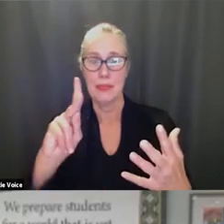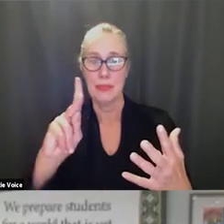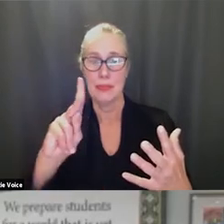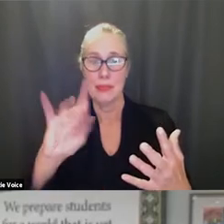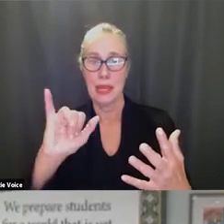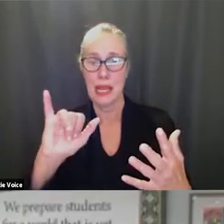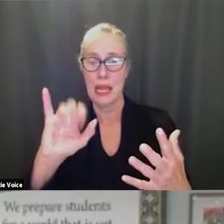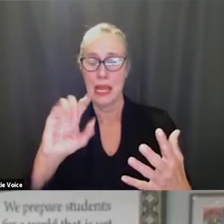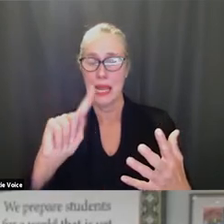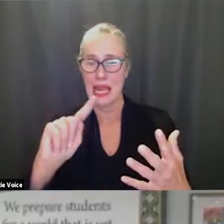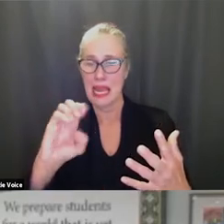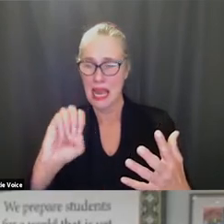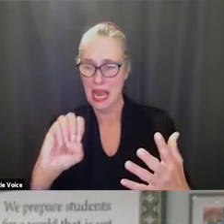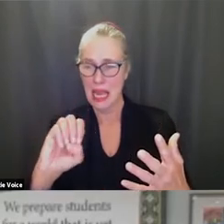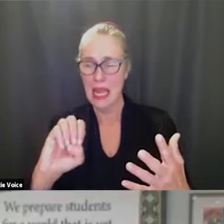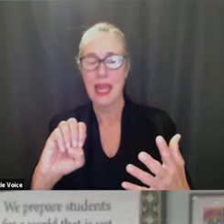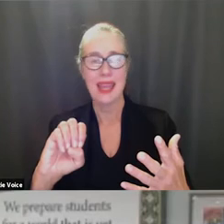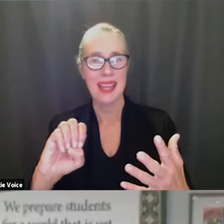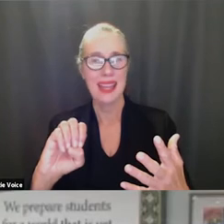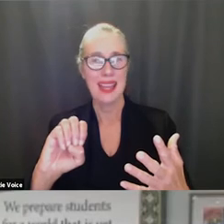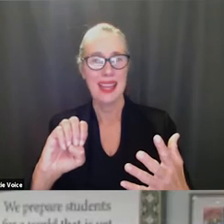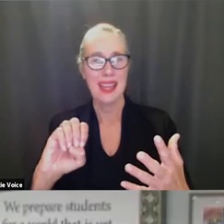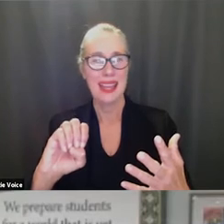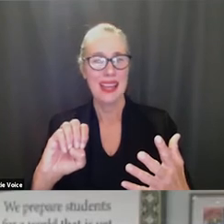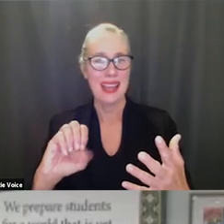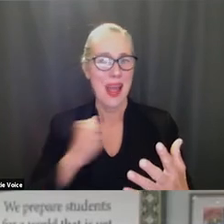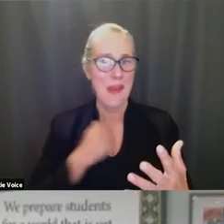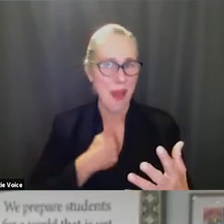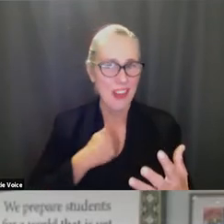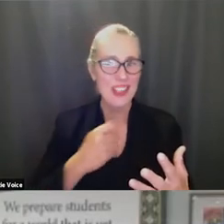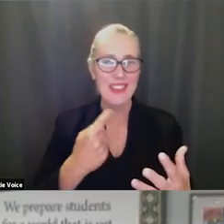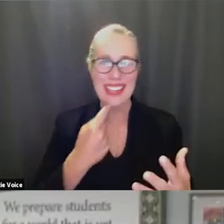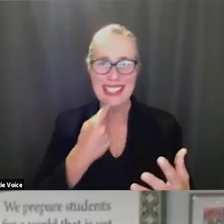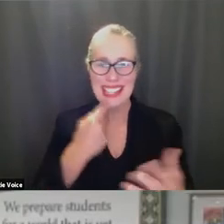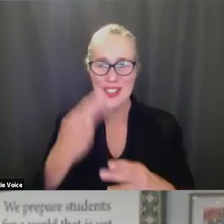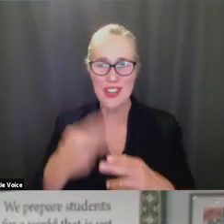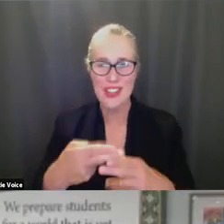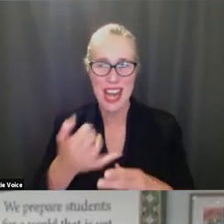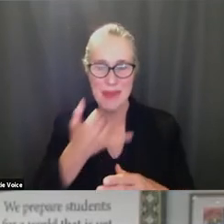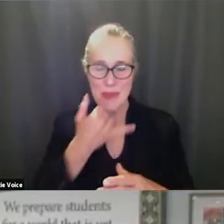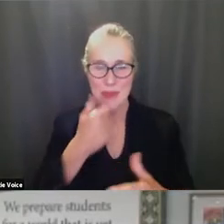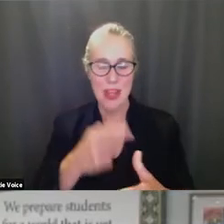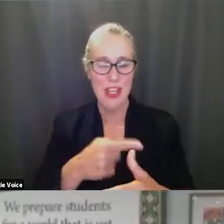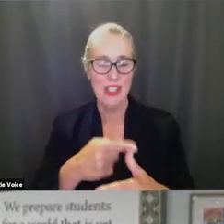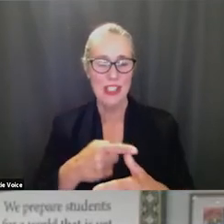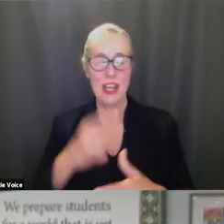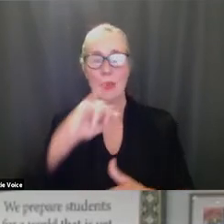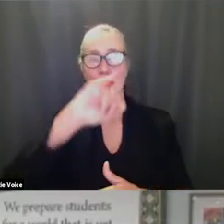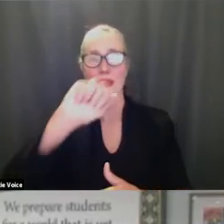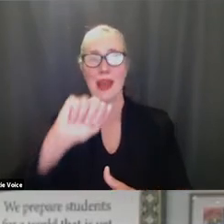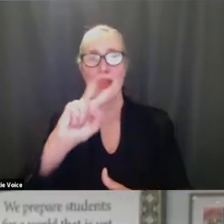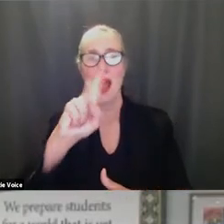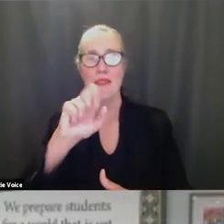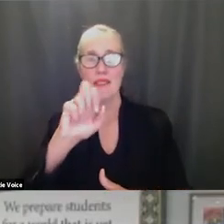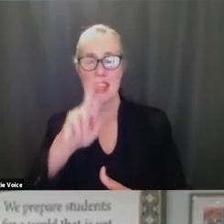i apologize if i don't say your name correct i will start with kavia suresh